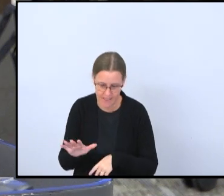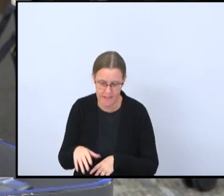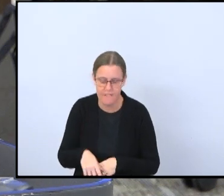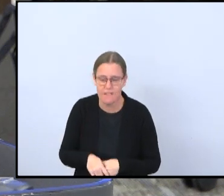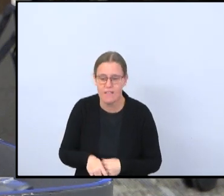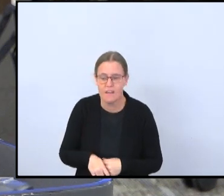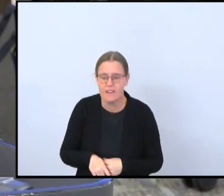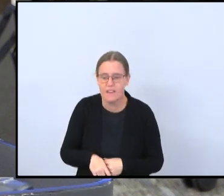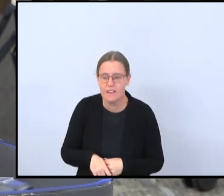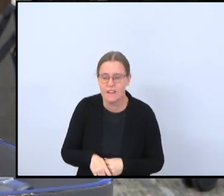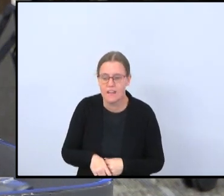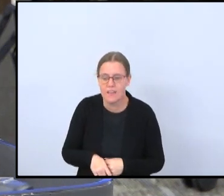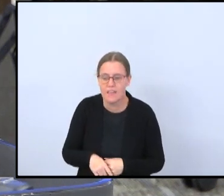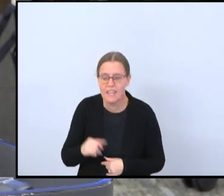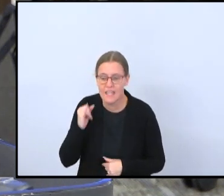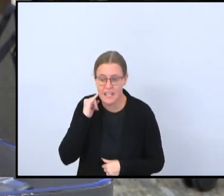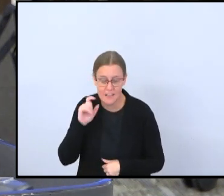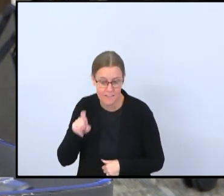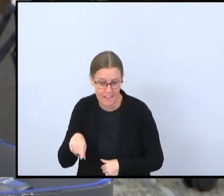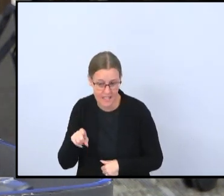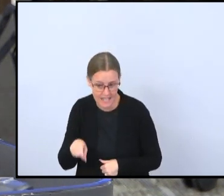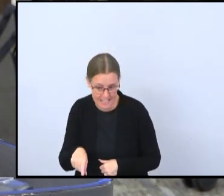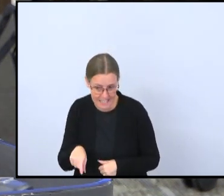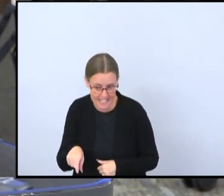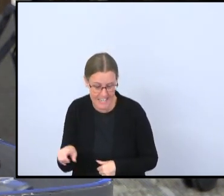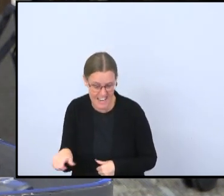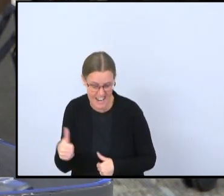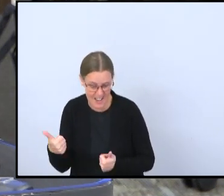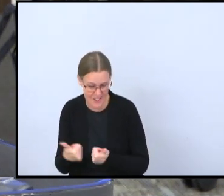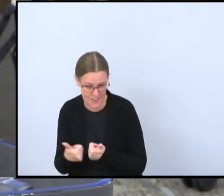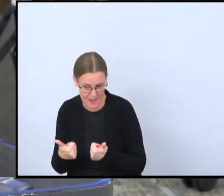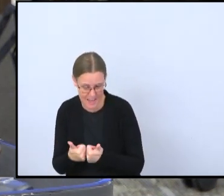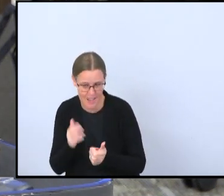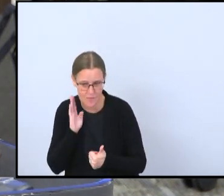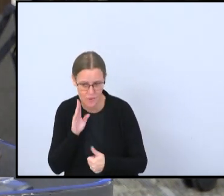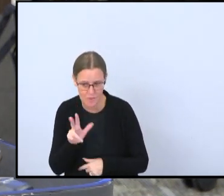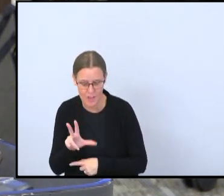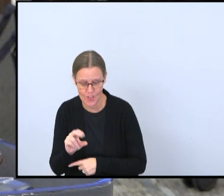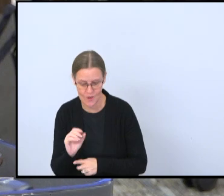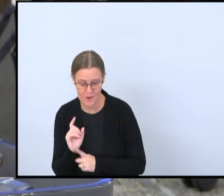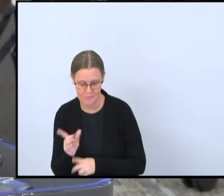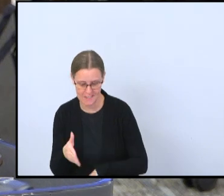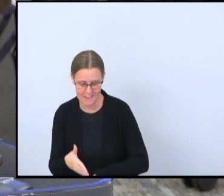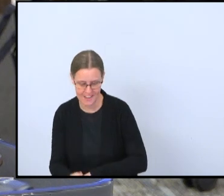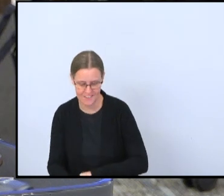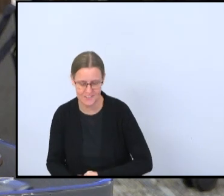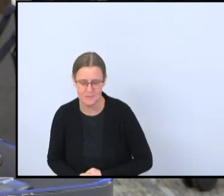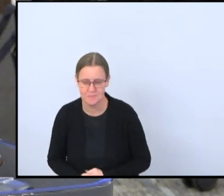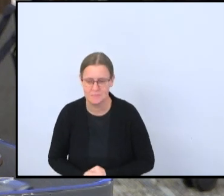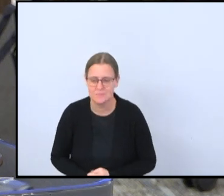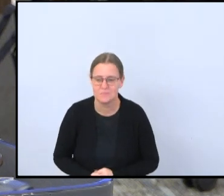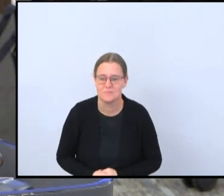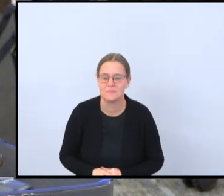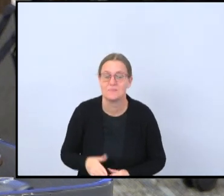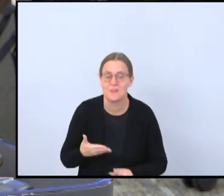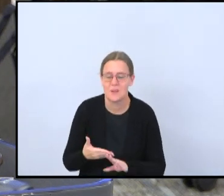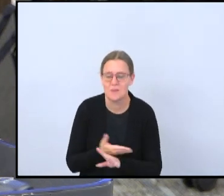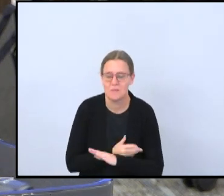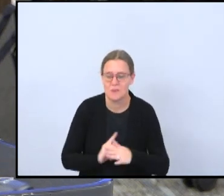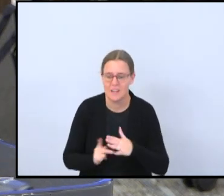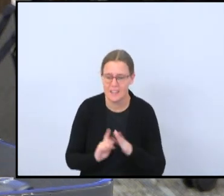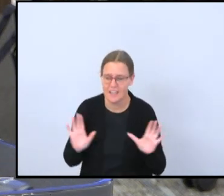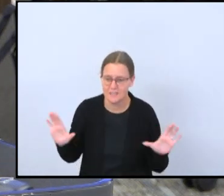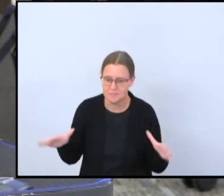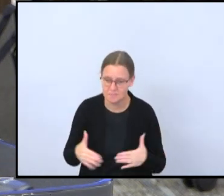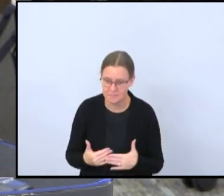3 will be 30 minutes after the ending of Game 2. So let's go, Lady Trojans. Pre-K Roundup. This Saturday,